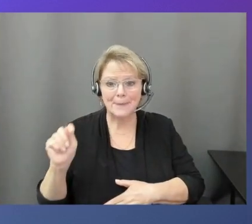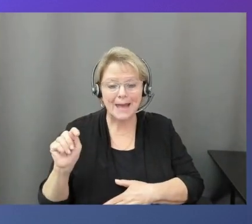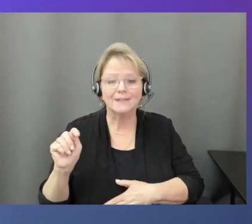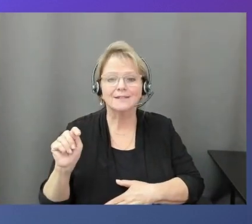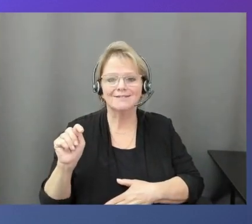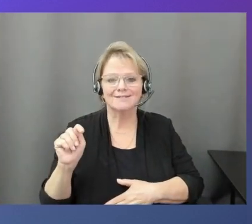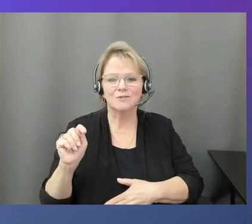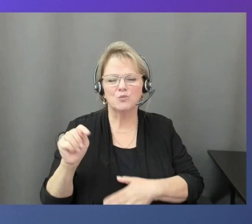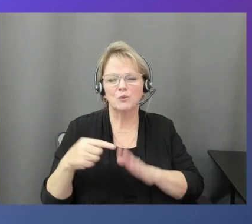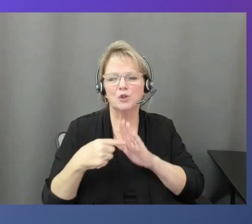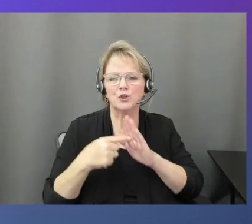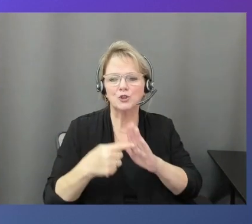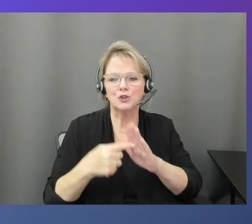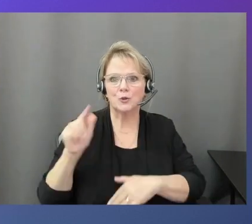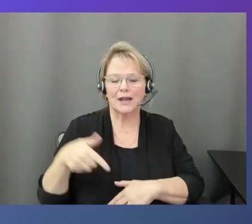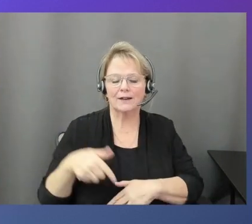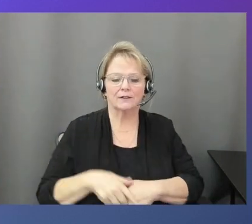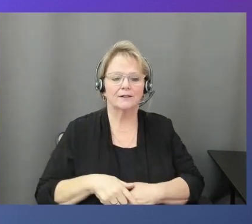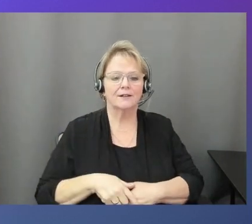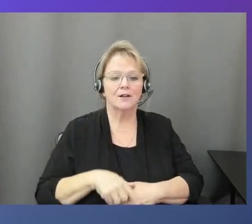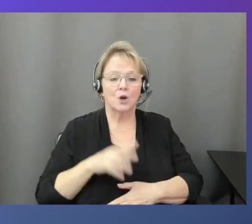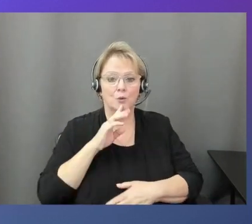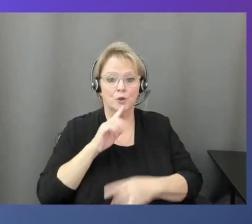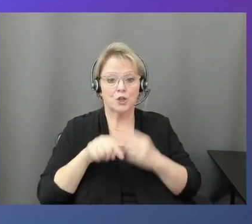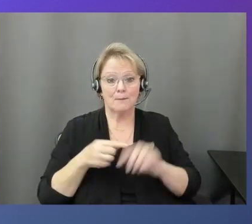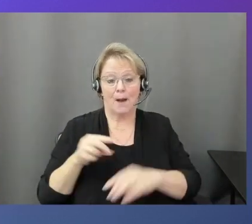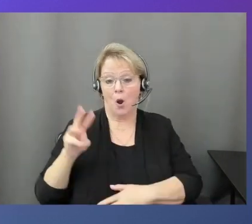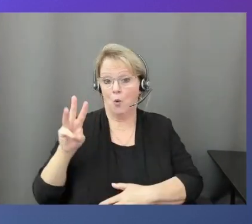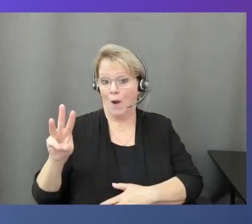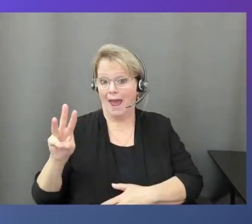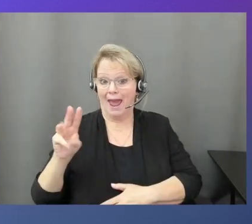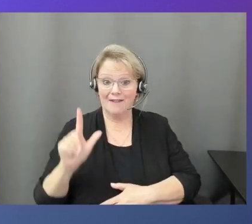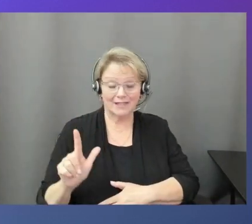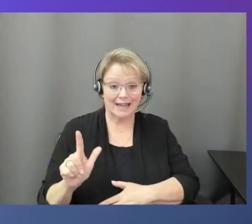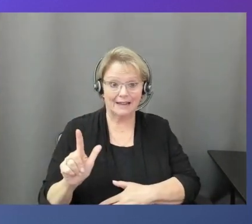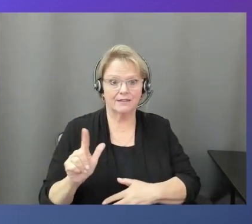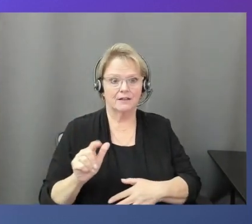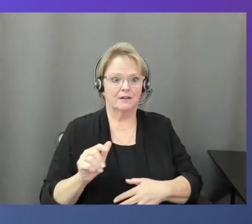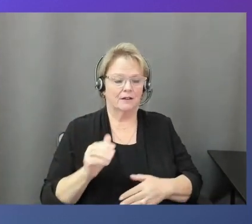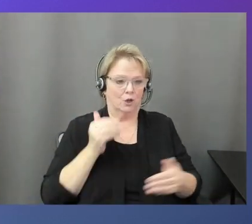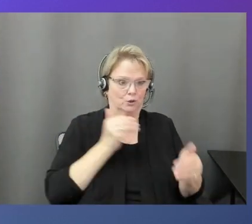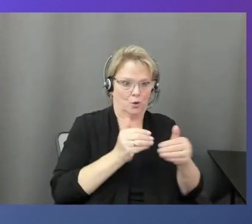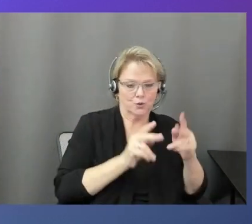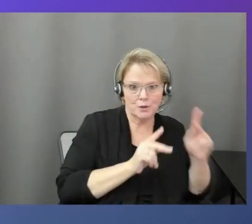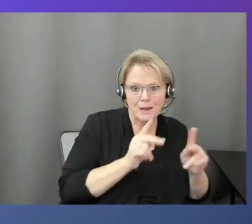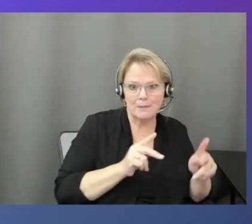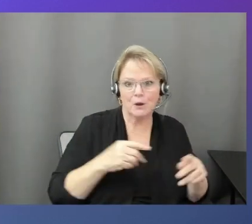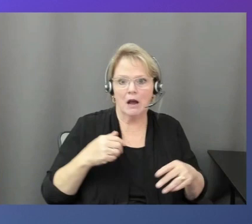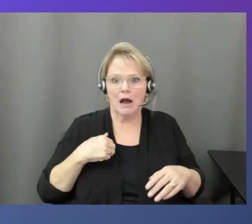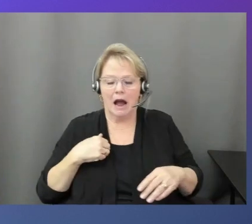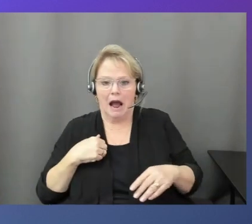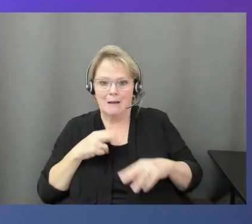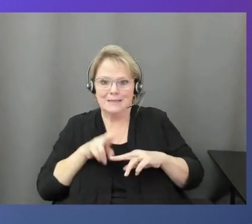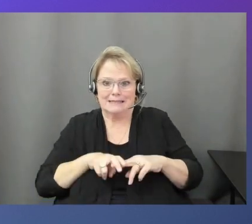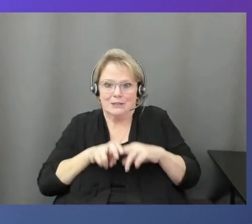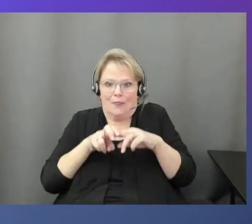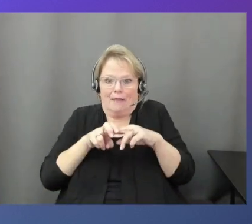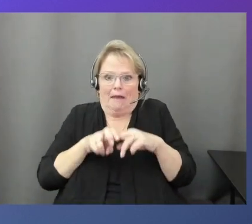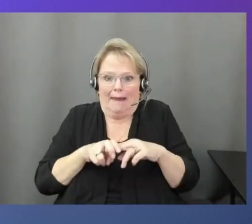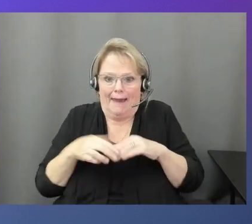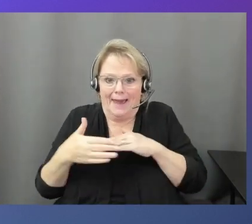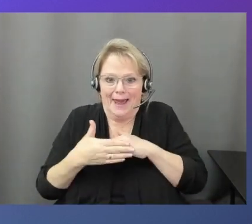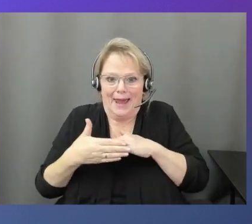about wavelength. We're talking about bringing compute closer to people. I got to say, and I have to throw it in there, I'm at the edge of my seat. Sorry. Oh,